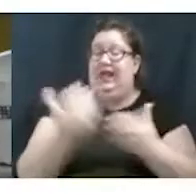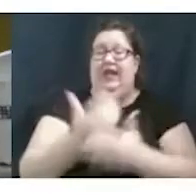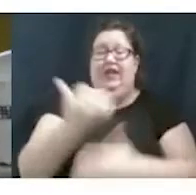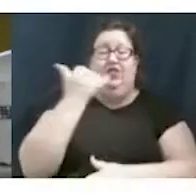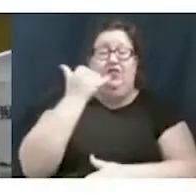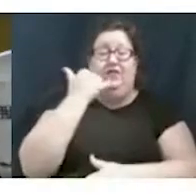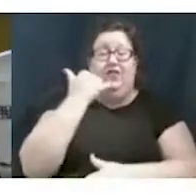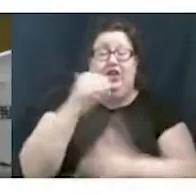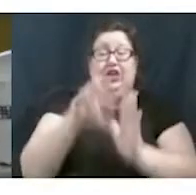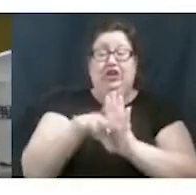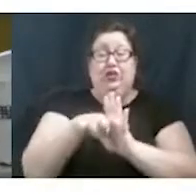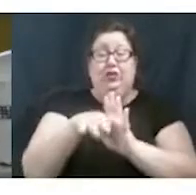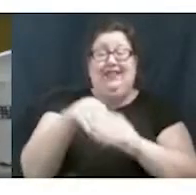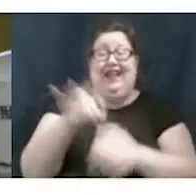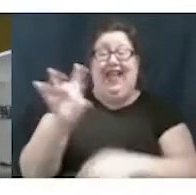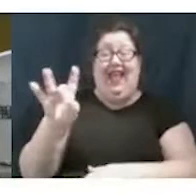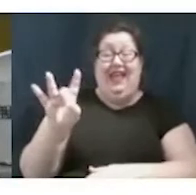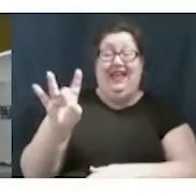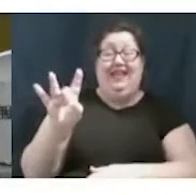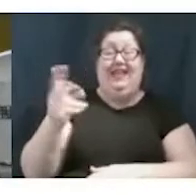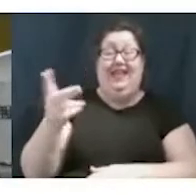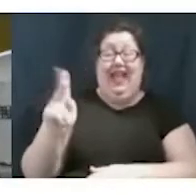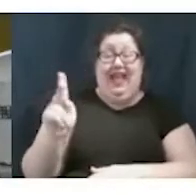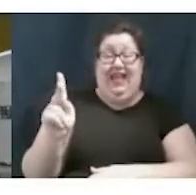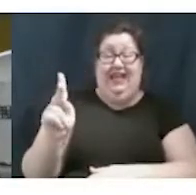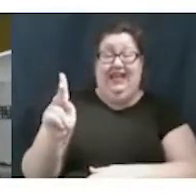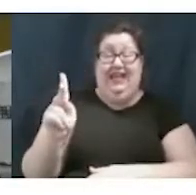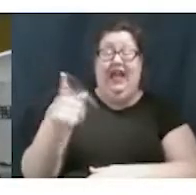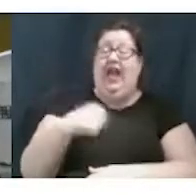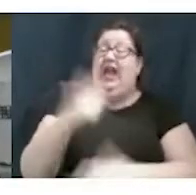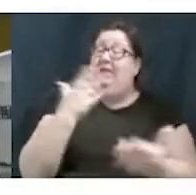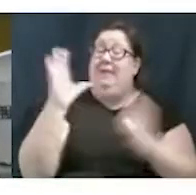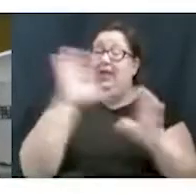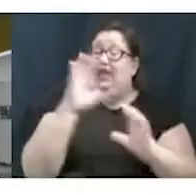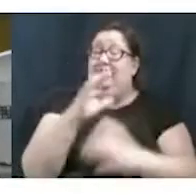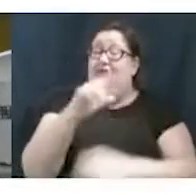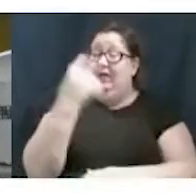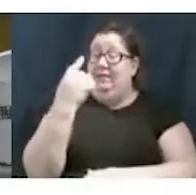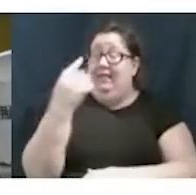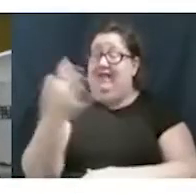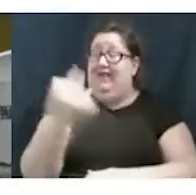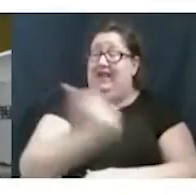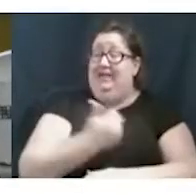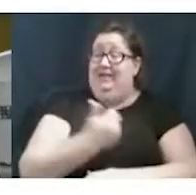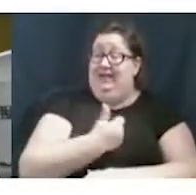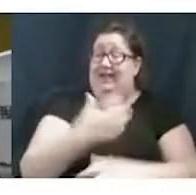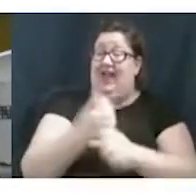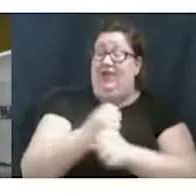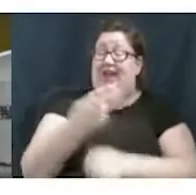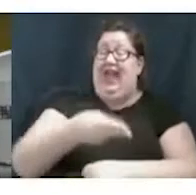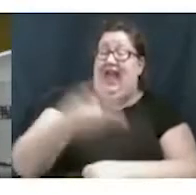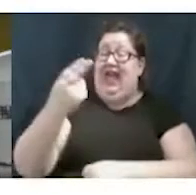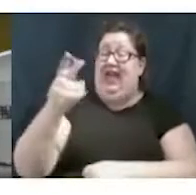8K I might be looking for on Black Friday. And you can even pull high resolution stills out. It's